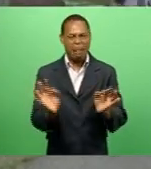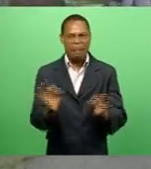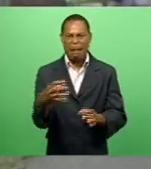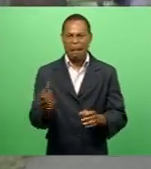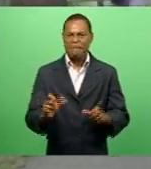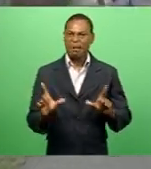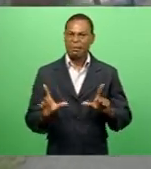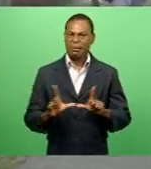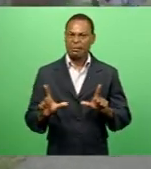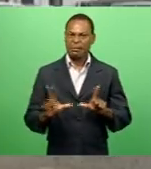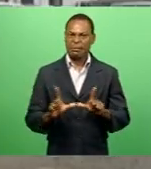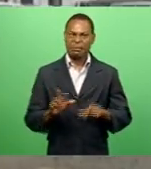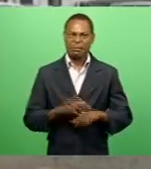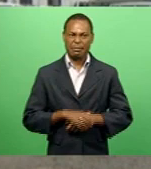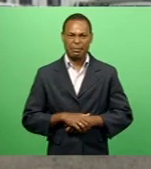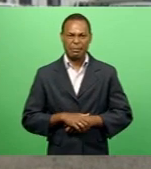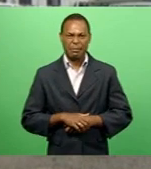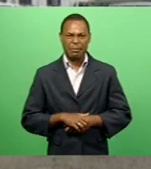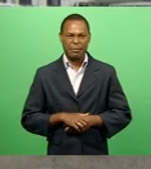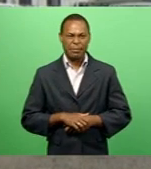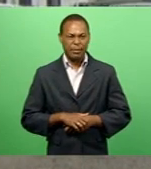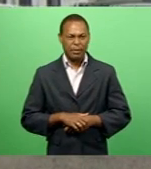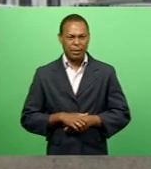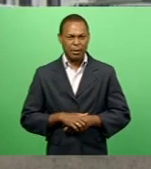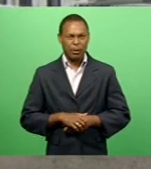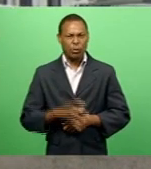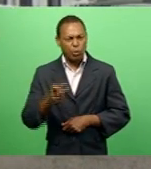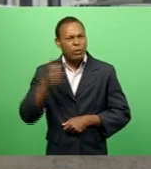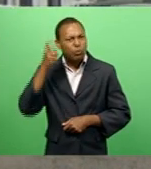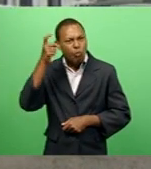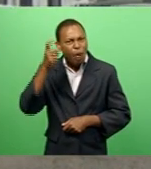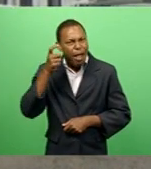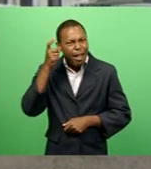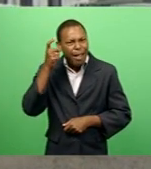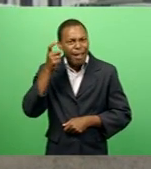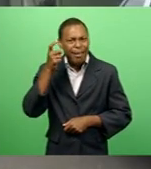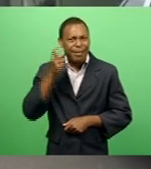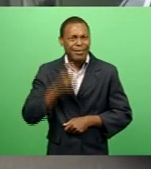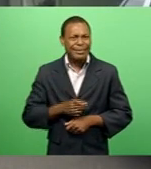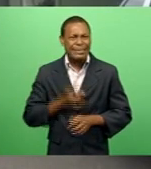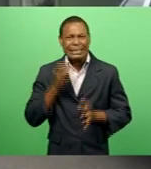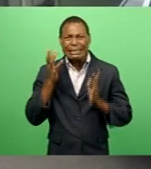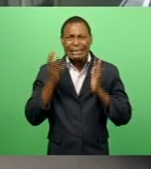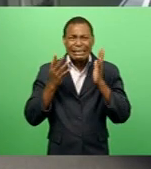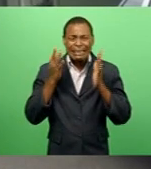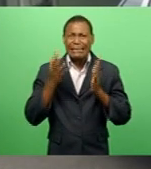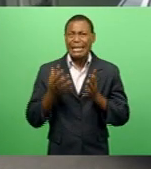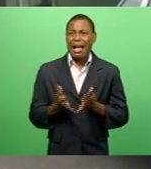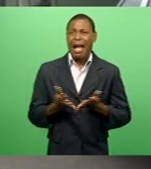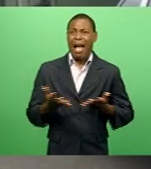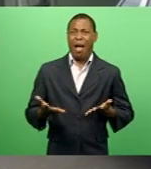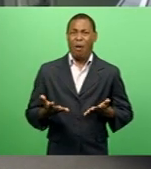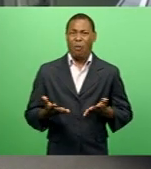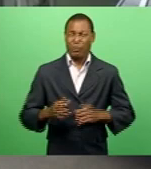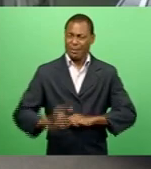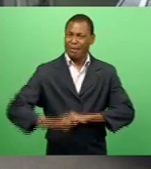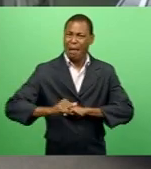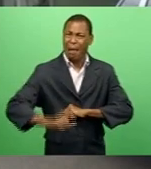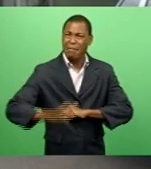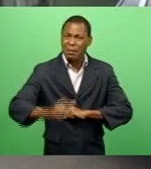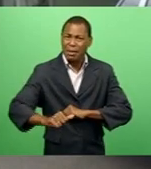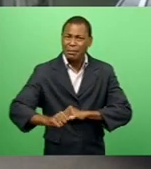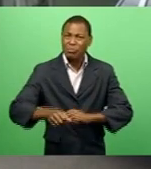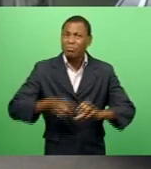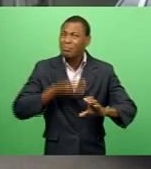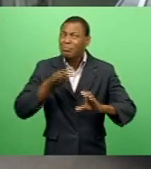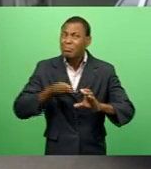operate. Now, the really worrying thing, some of these organizations were advertising that they